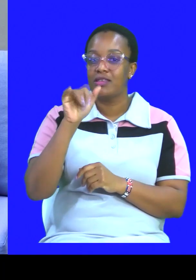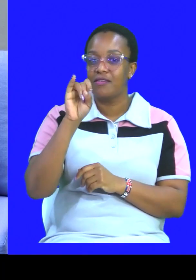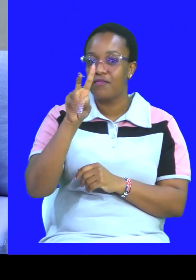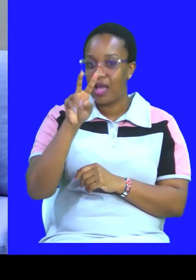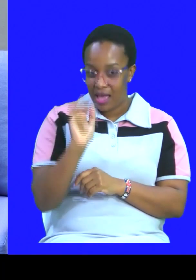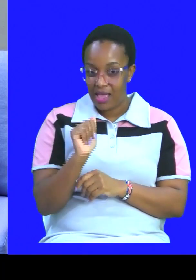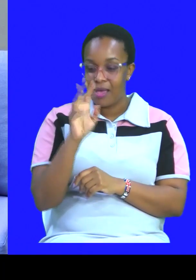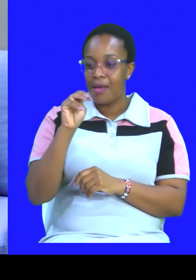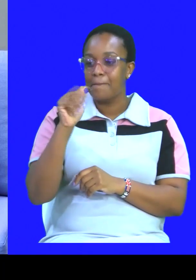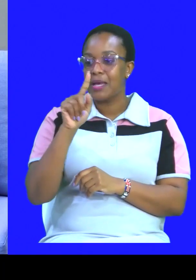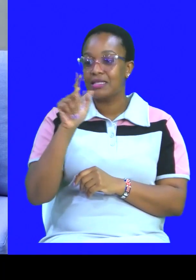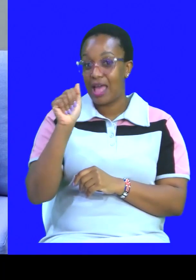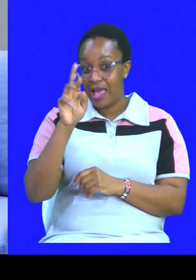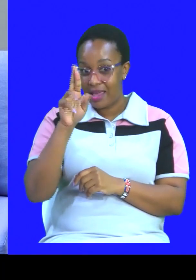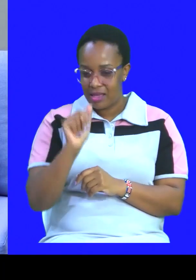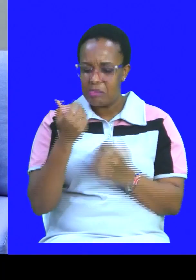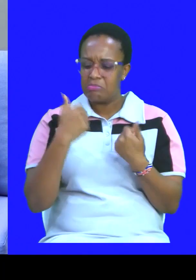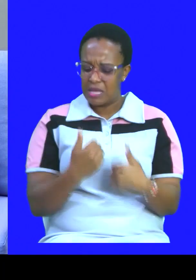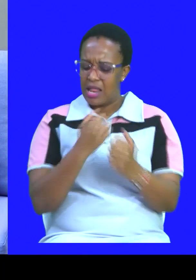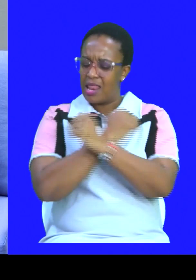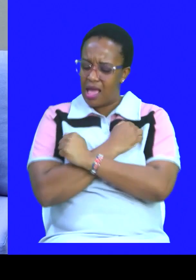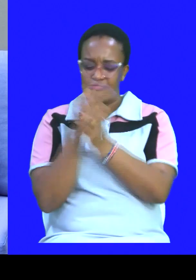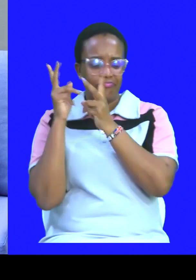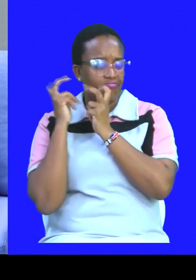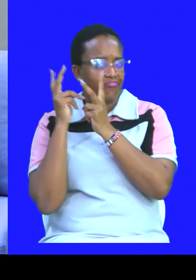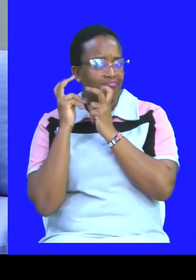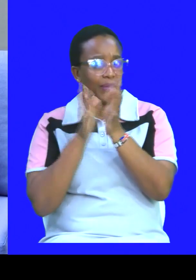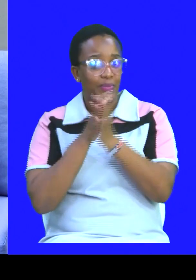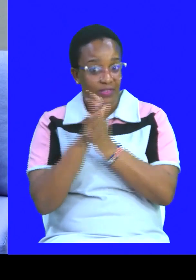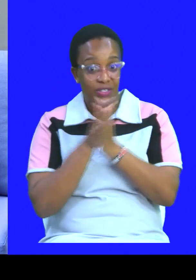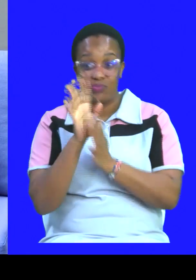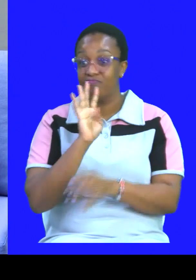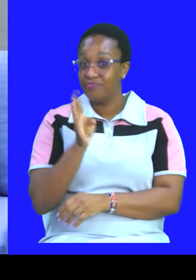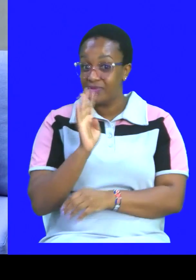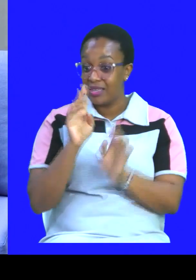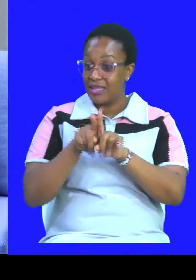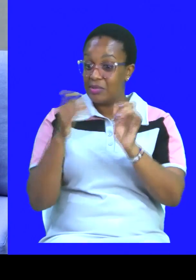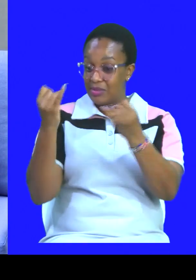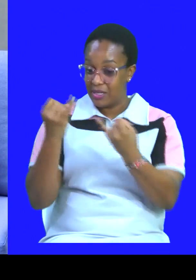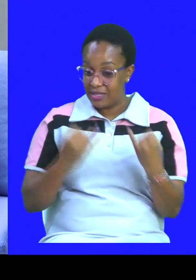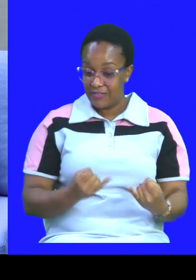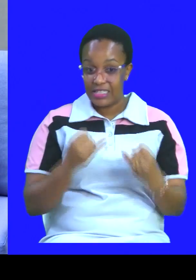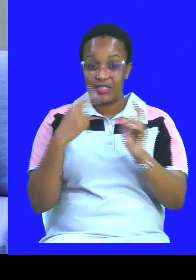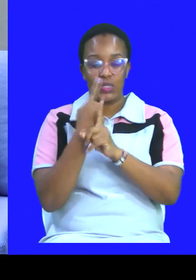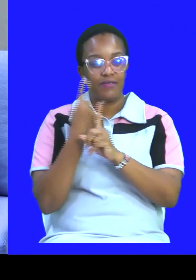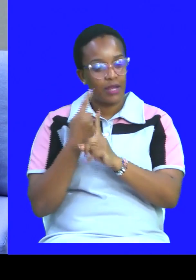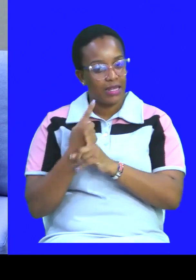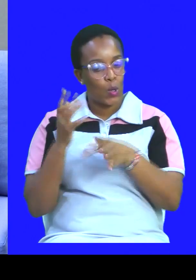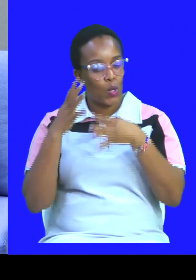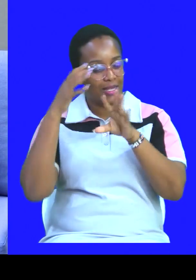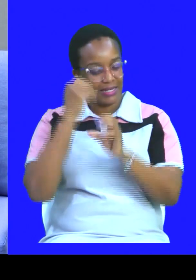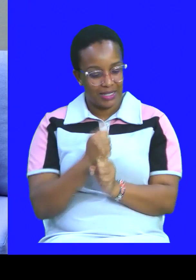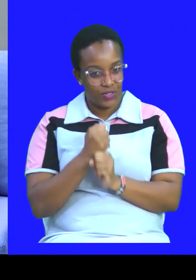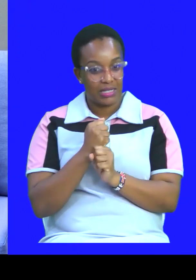her motivational talks. And she's being invited to different